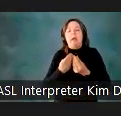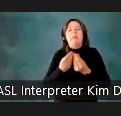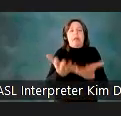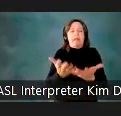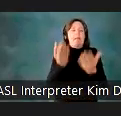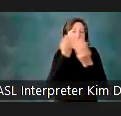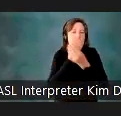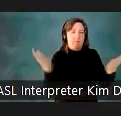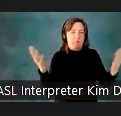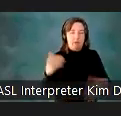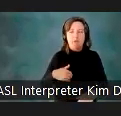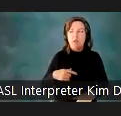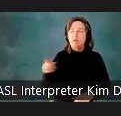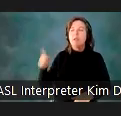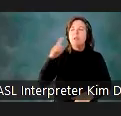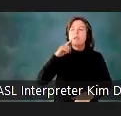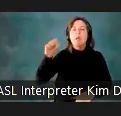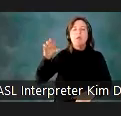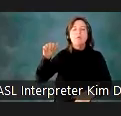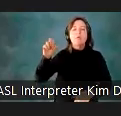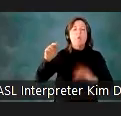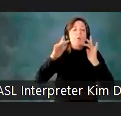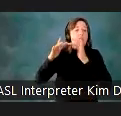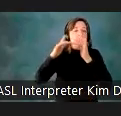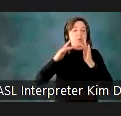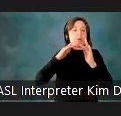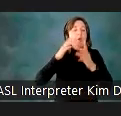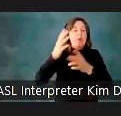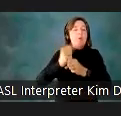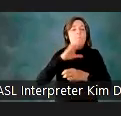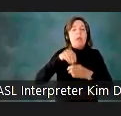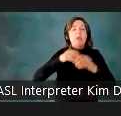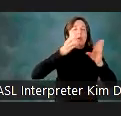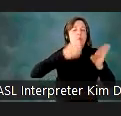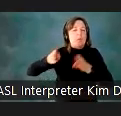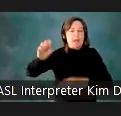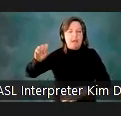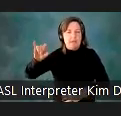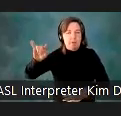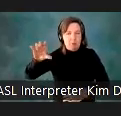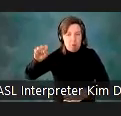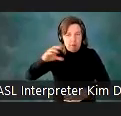for SCAN website, you can pull in individual sites and develop a water